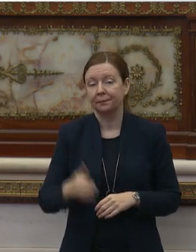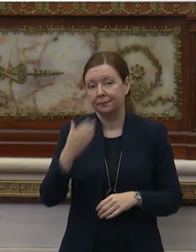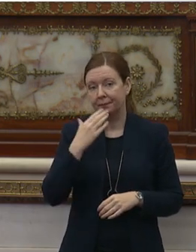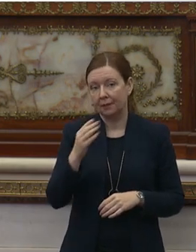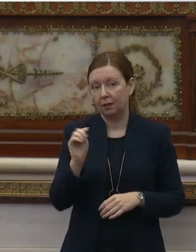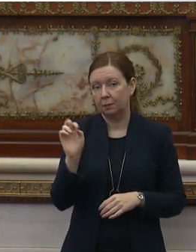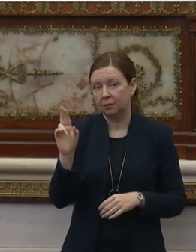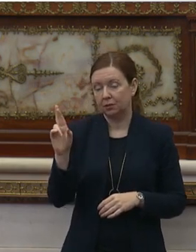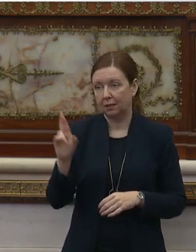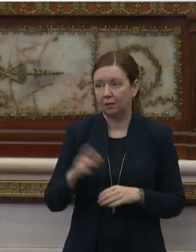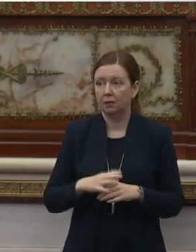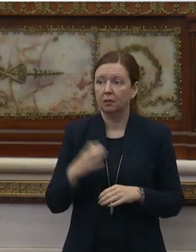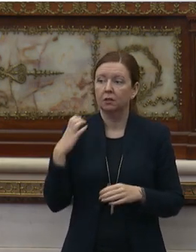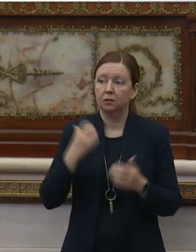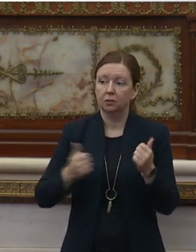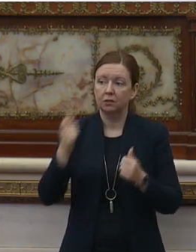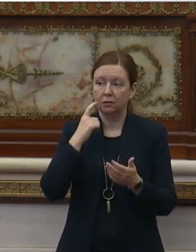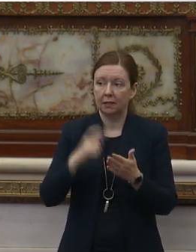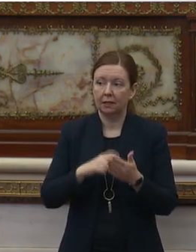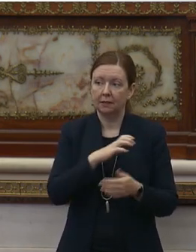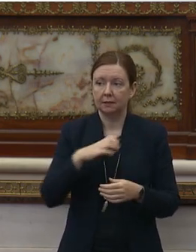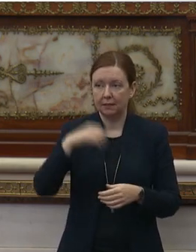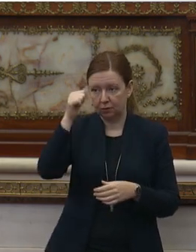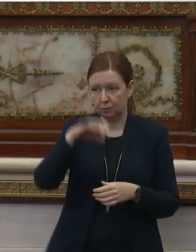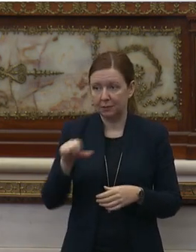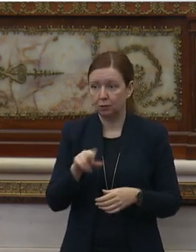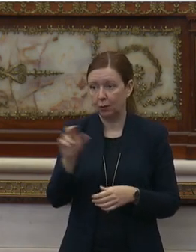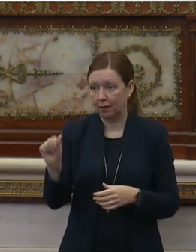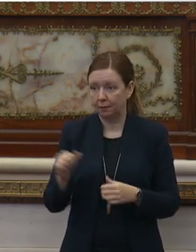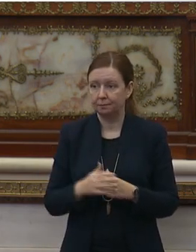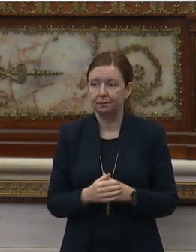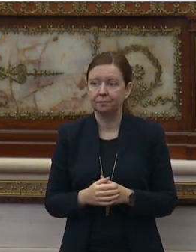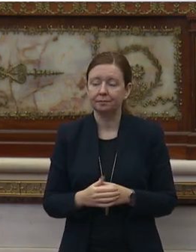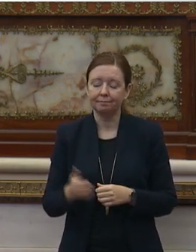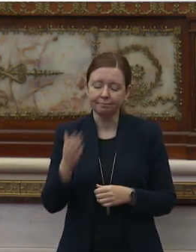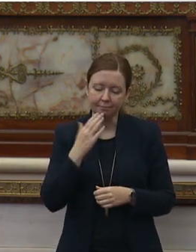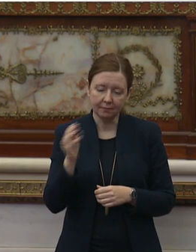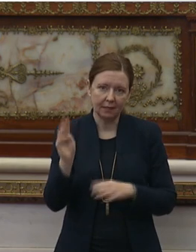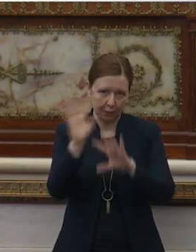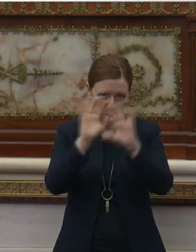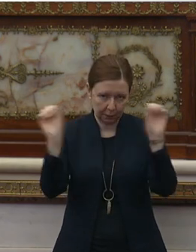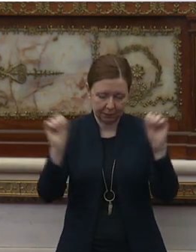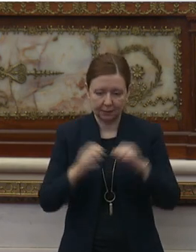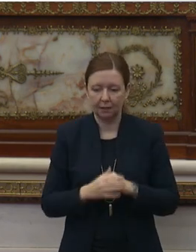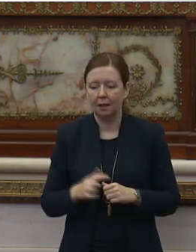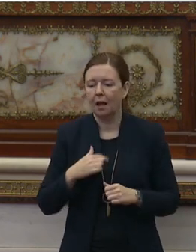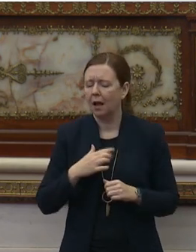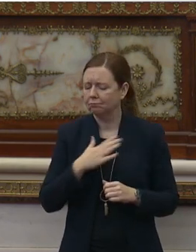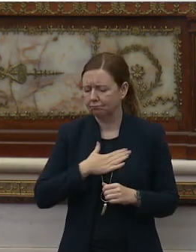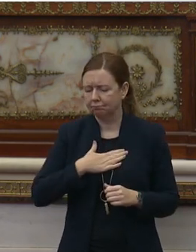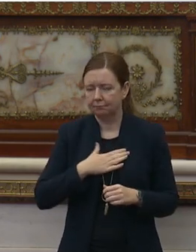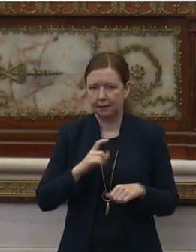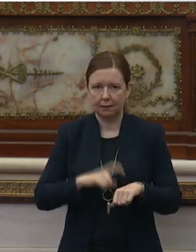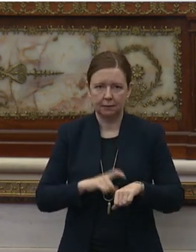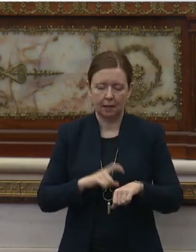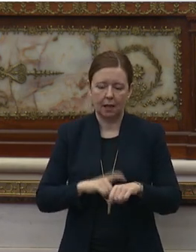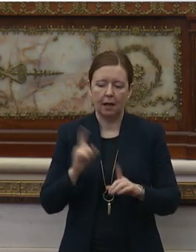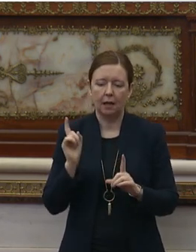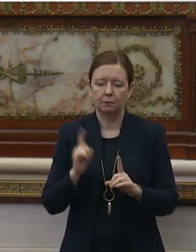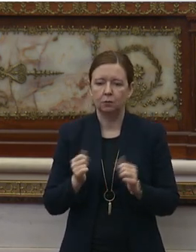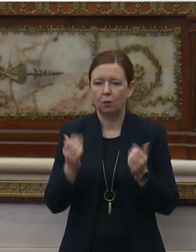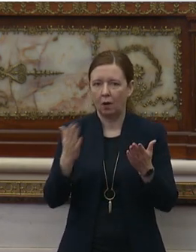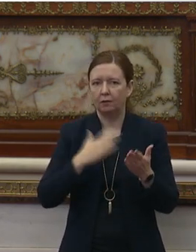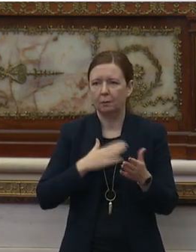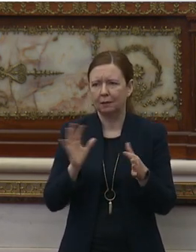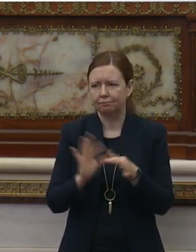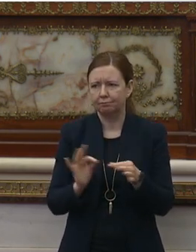Mr. Decker. Chair recognizes Councilman Squilla. Thank you, Mr. President. I appreciate the time to offer my